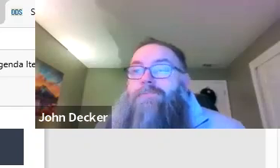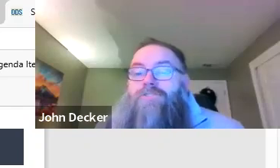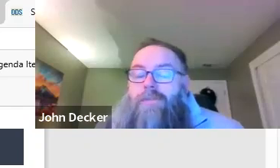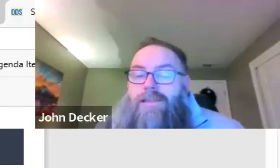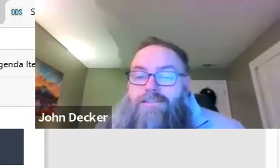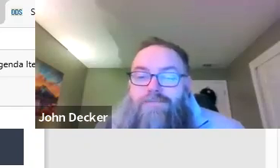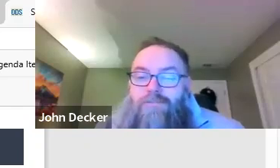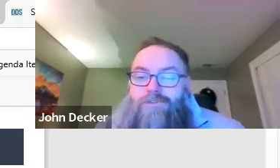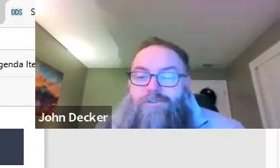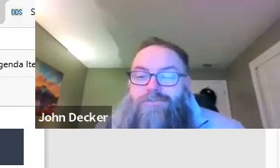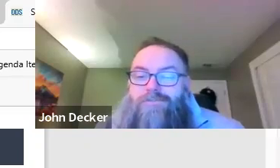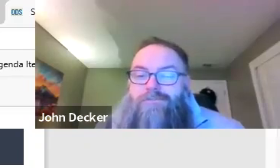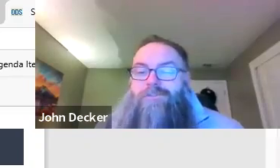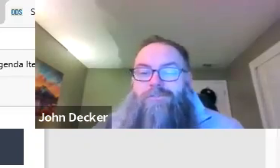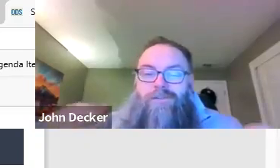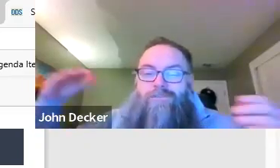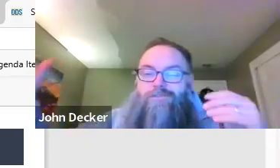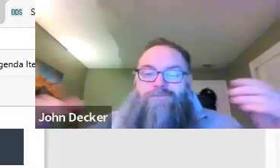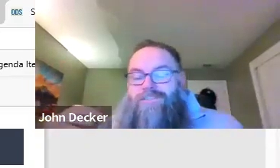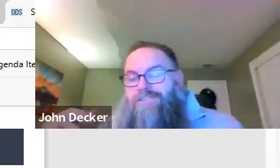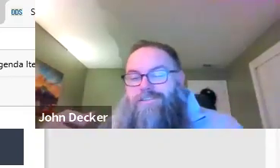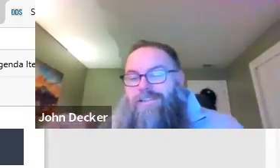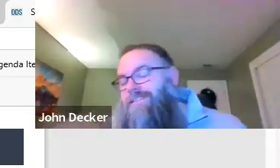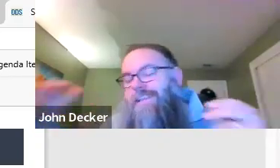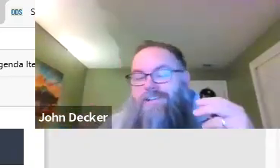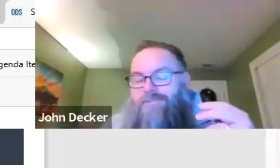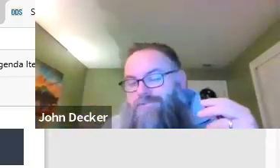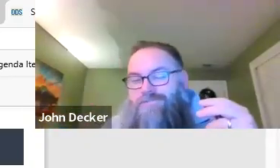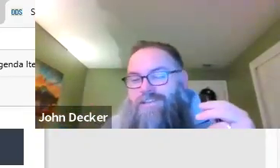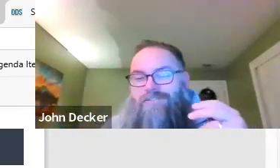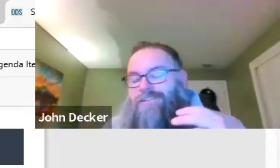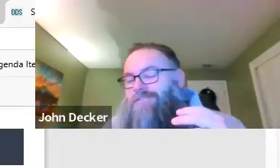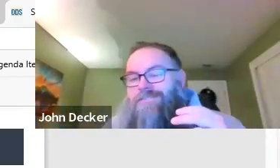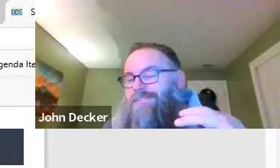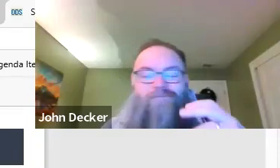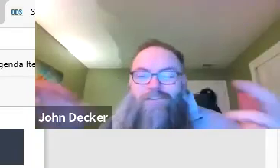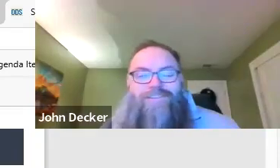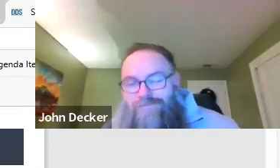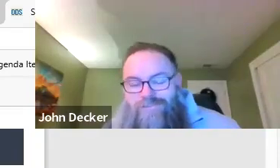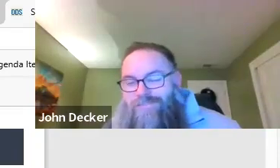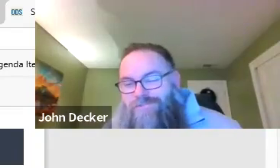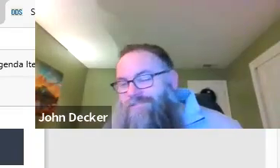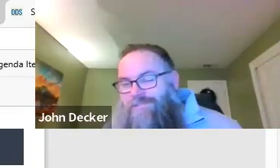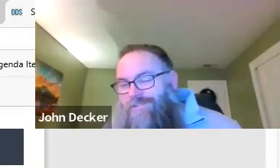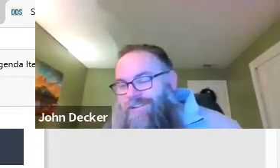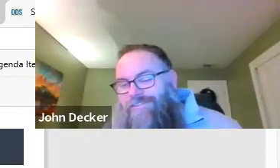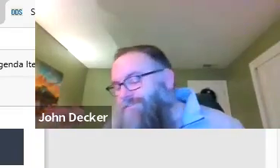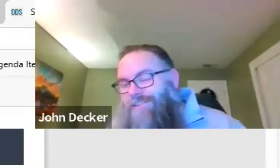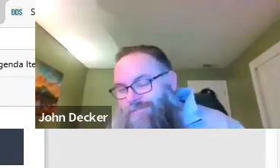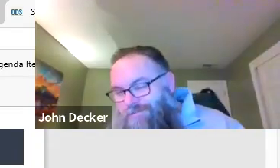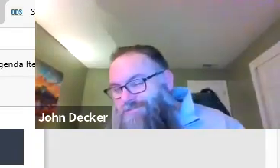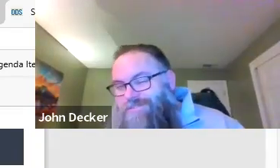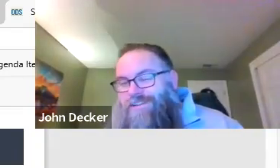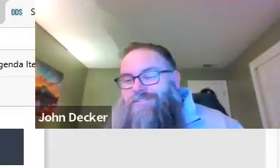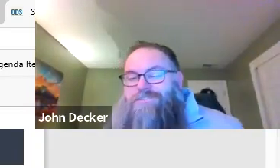centers. I'm sure, Medi, it's fun when you go to do, a vendorization at like San Diego Regional Center, and it looks very different than when you get vendored